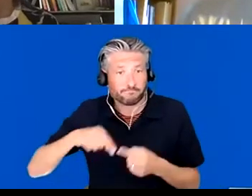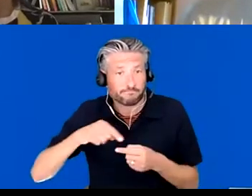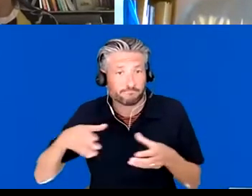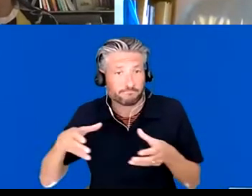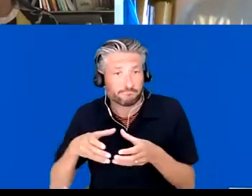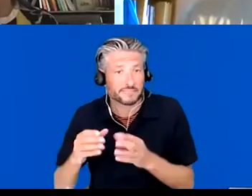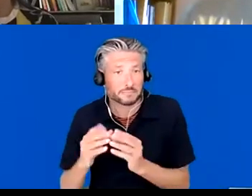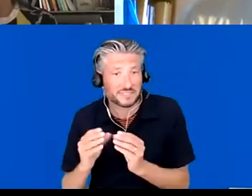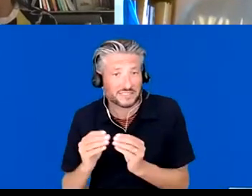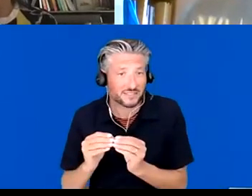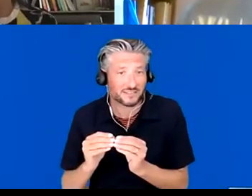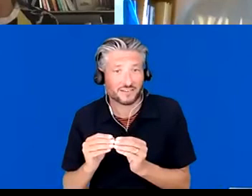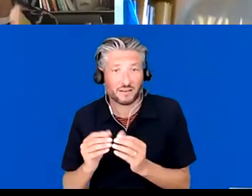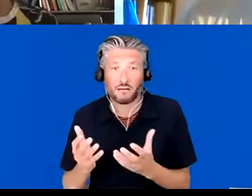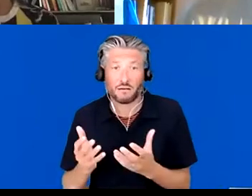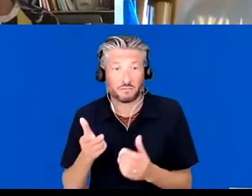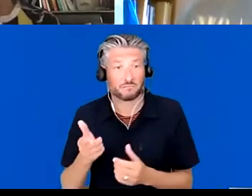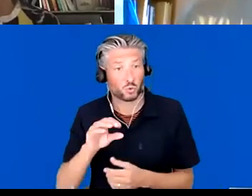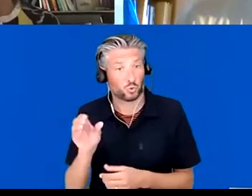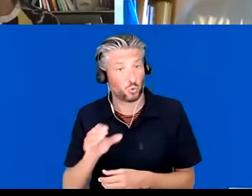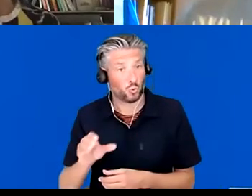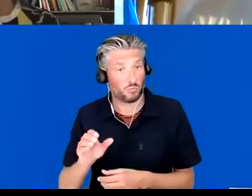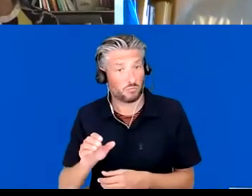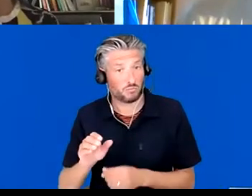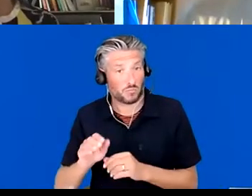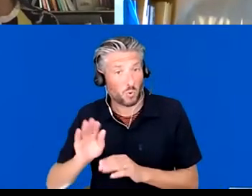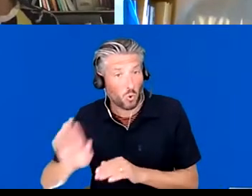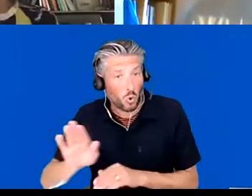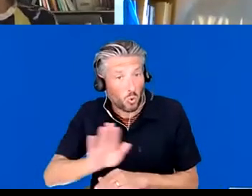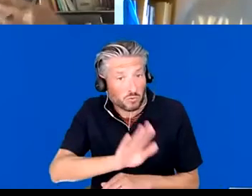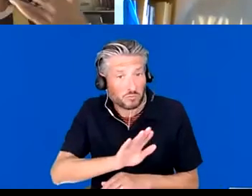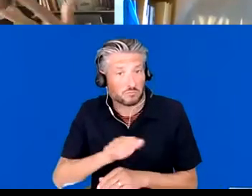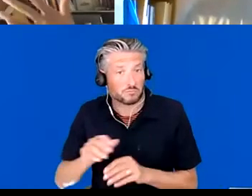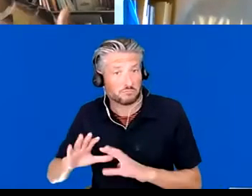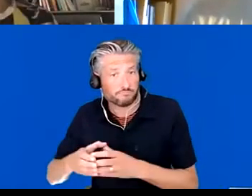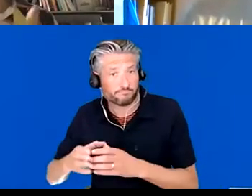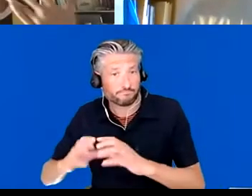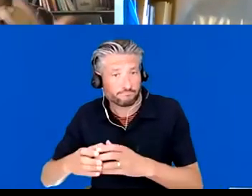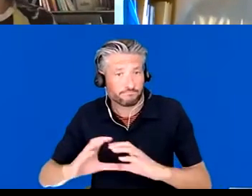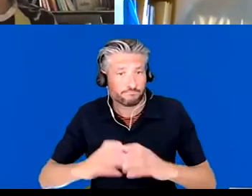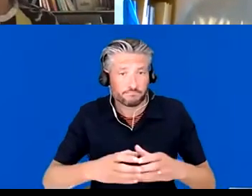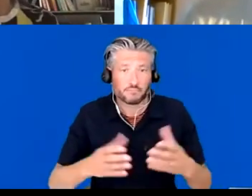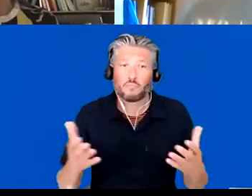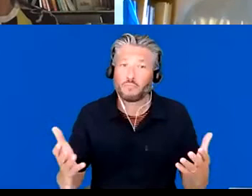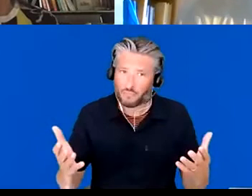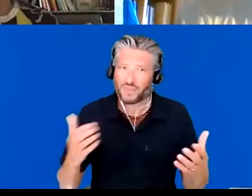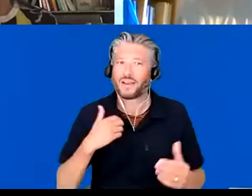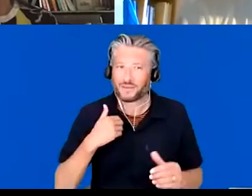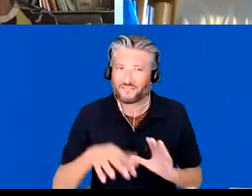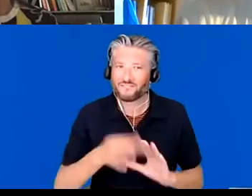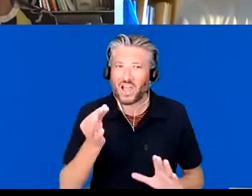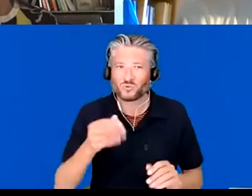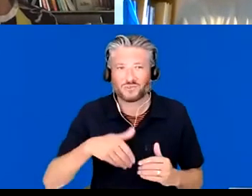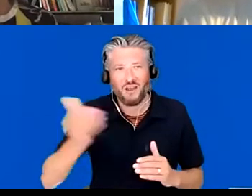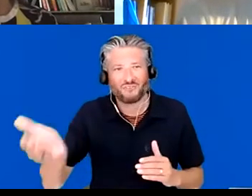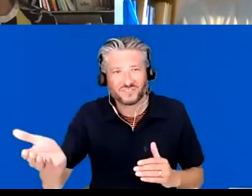own licenses they met up as well. So that's what we found out. But I think with hindsight as well,